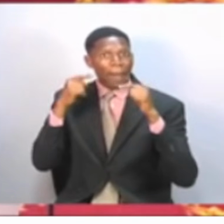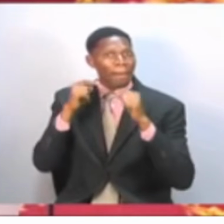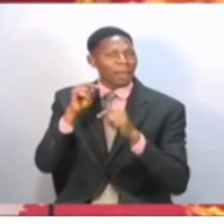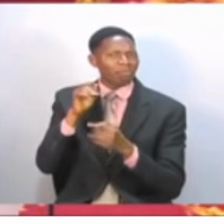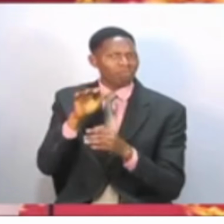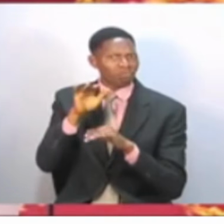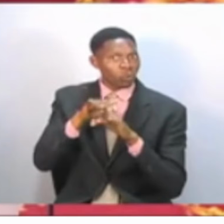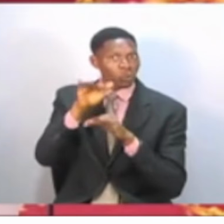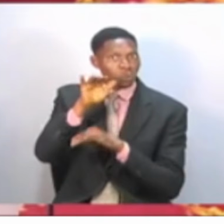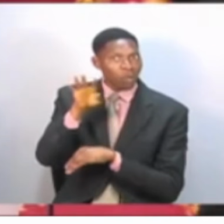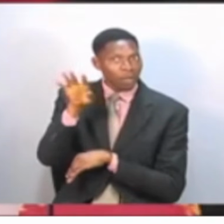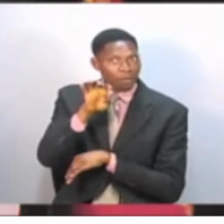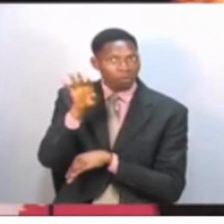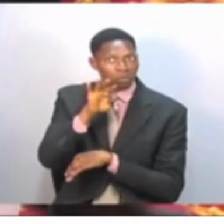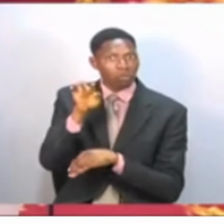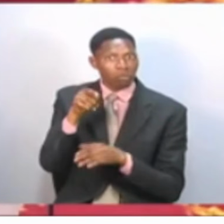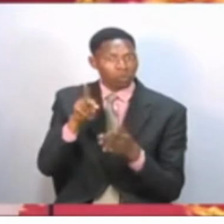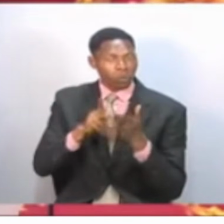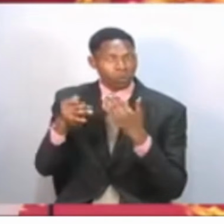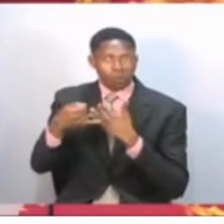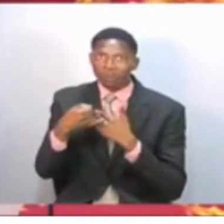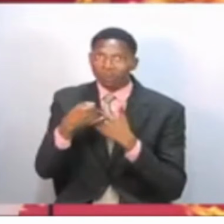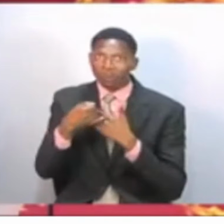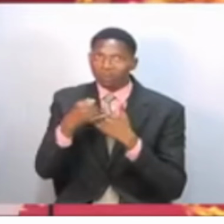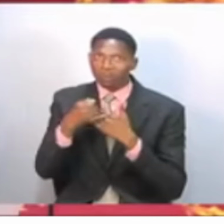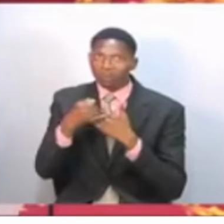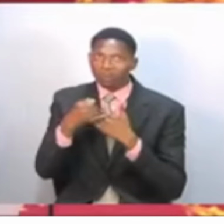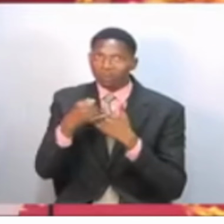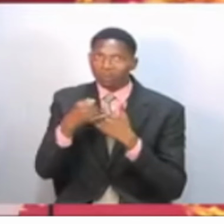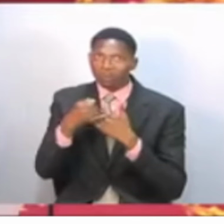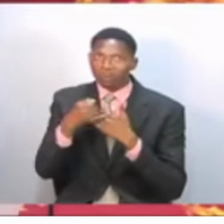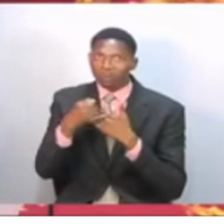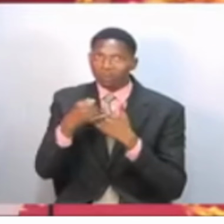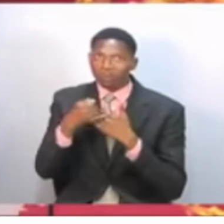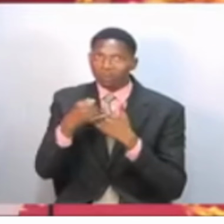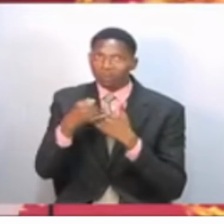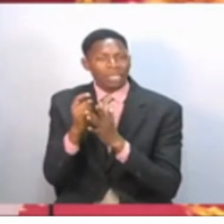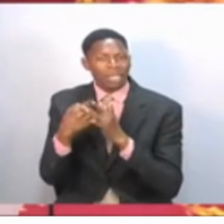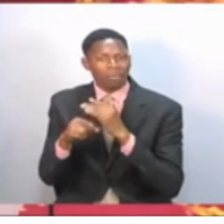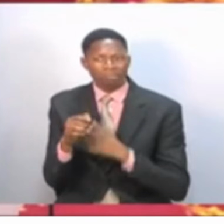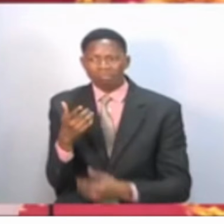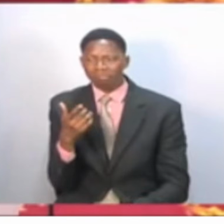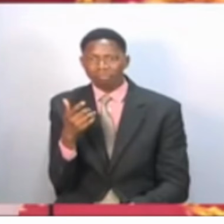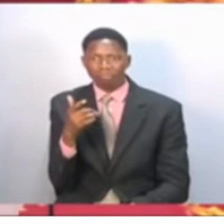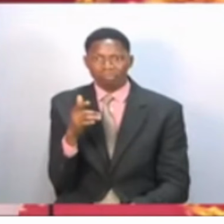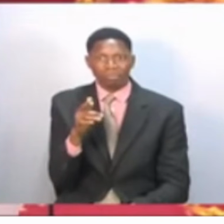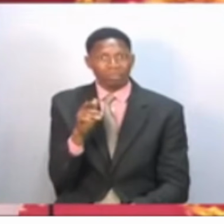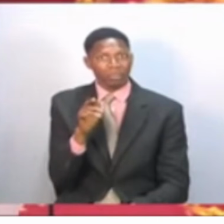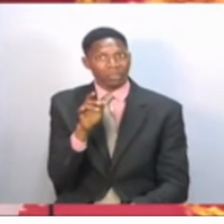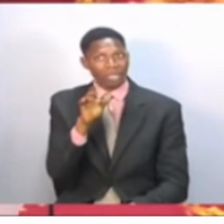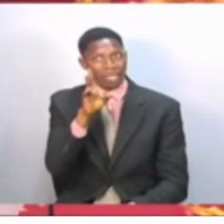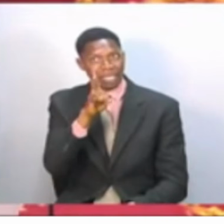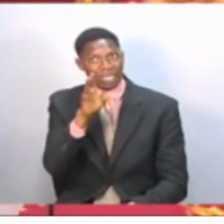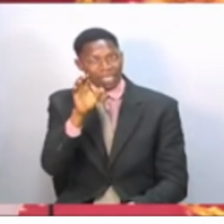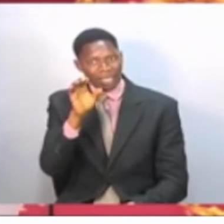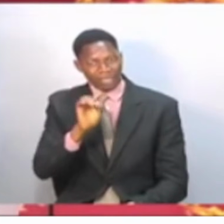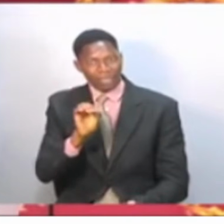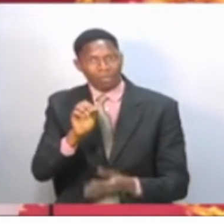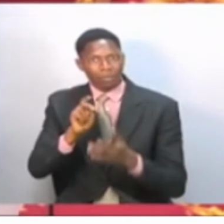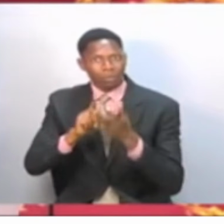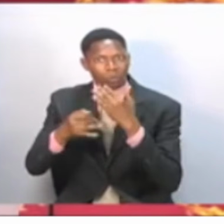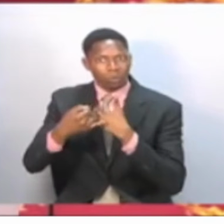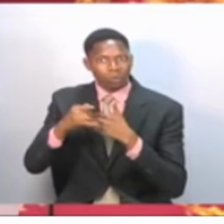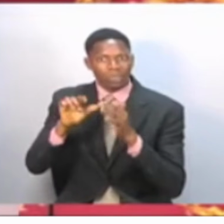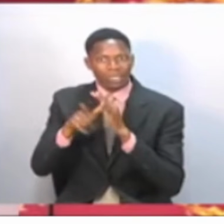them, competitively and awarded. So those who are taking, let's say, 70 projects and using that to strike out